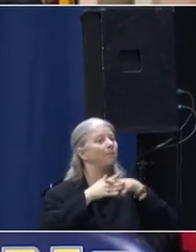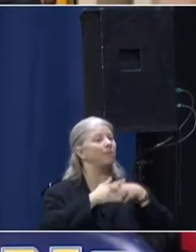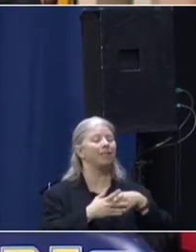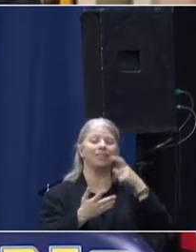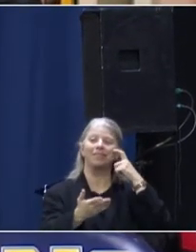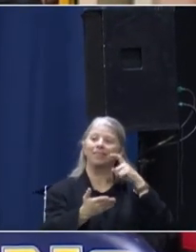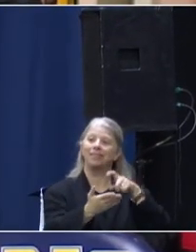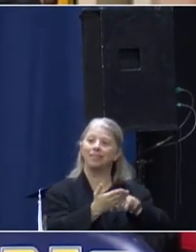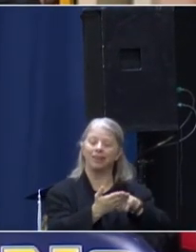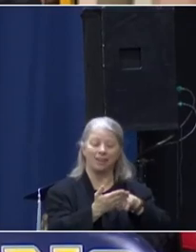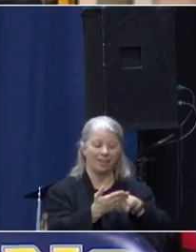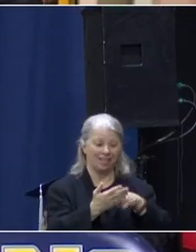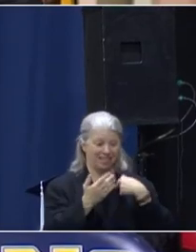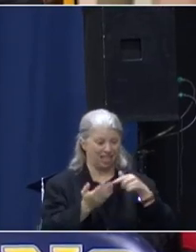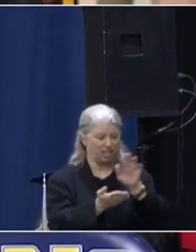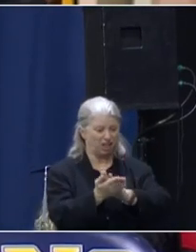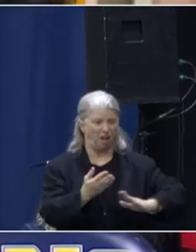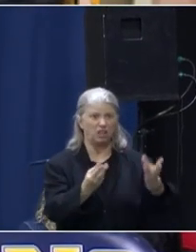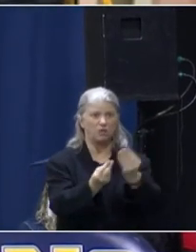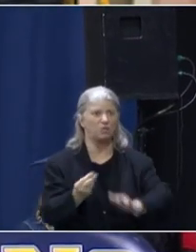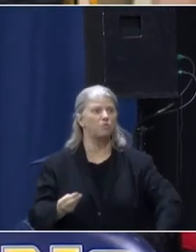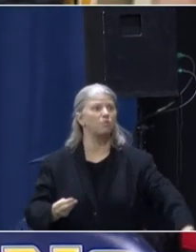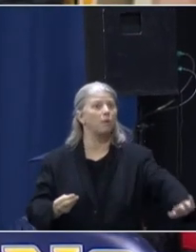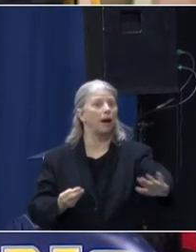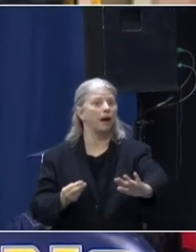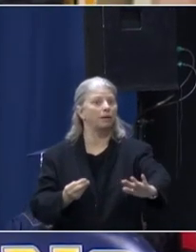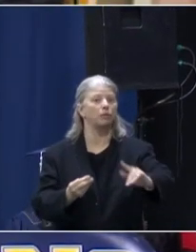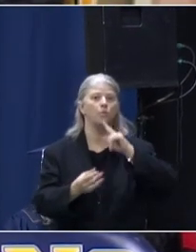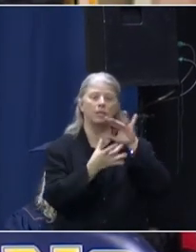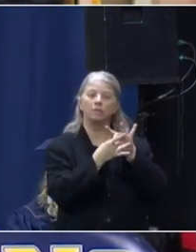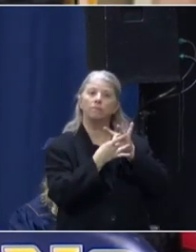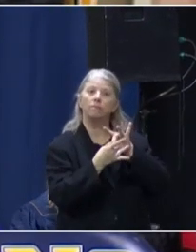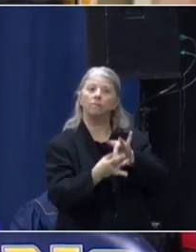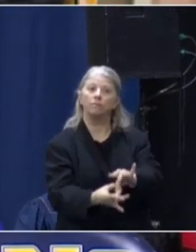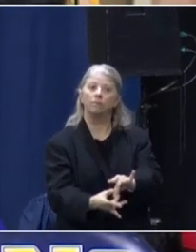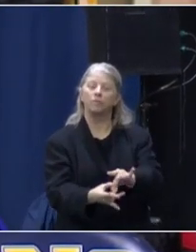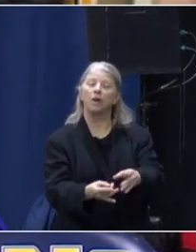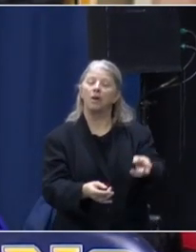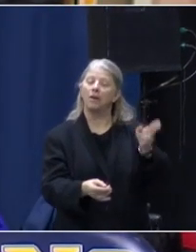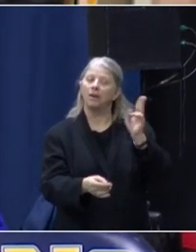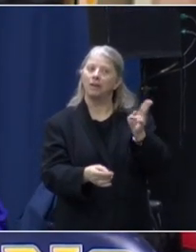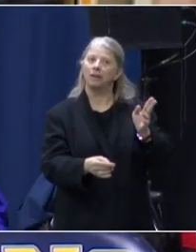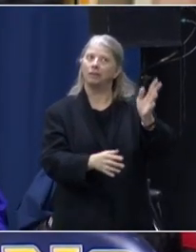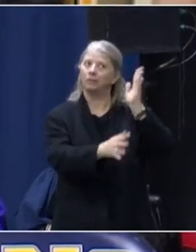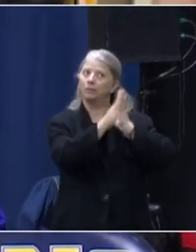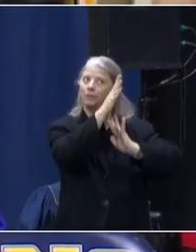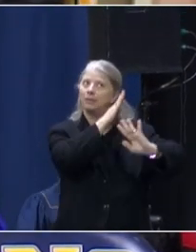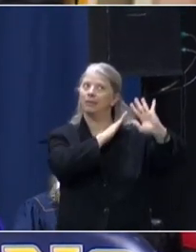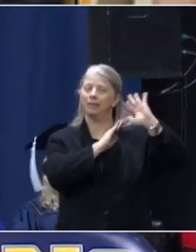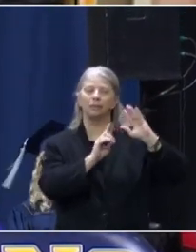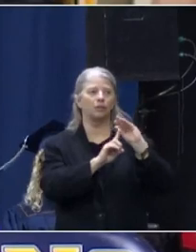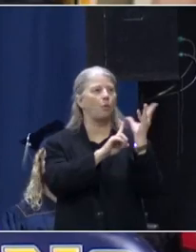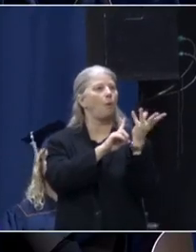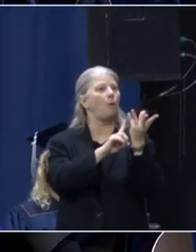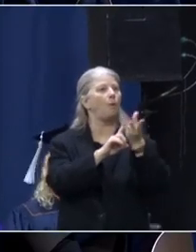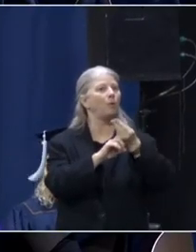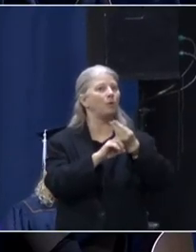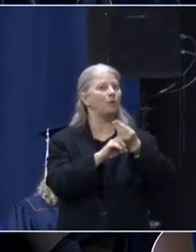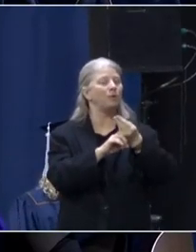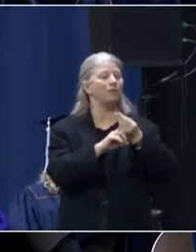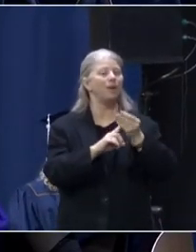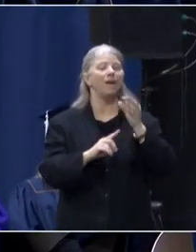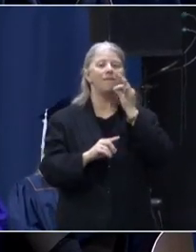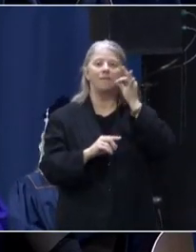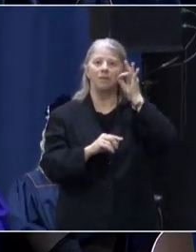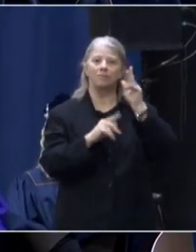grounds upon which our university stands are inextricably tied to the history and culture of Indigenous peoples.